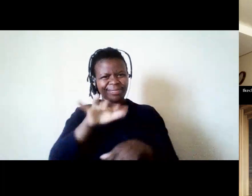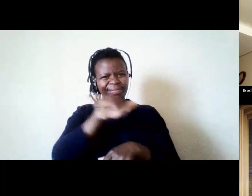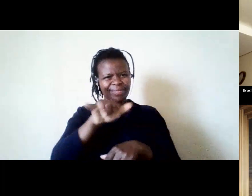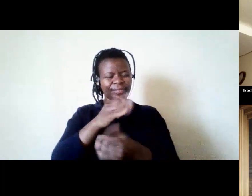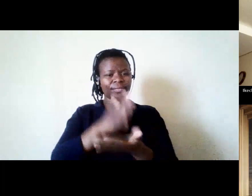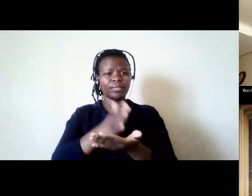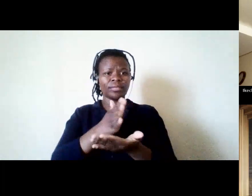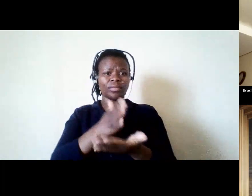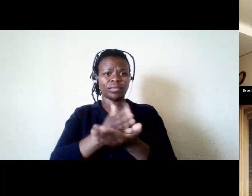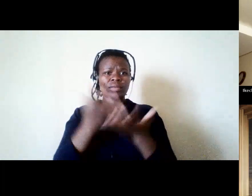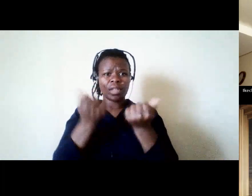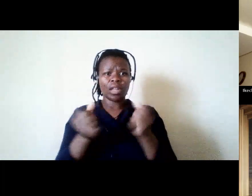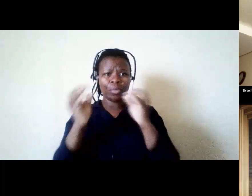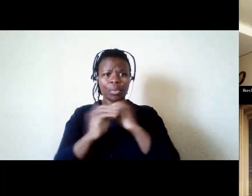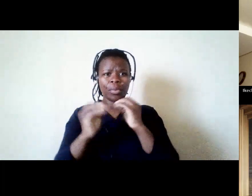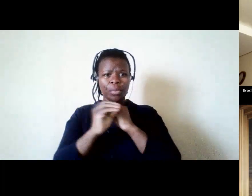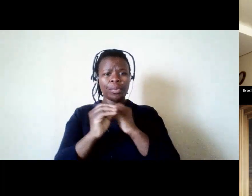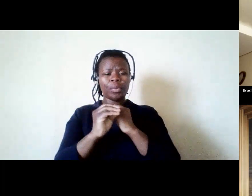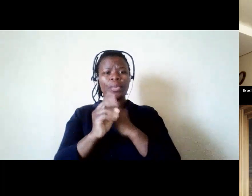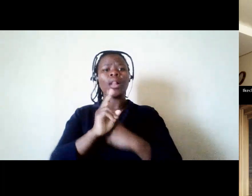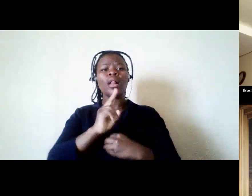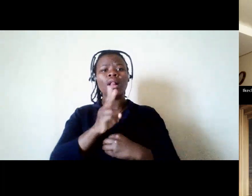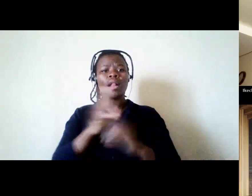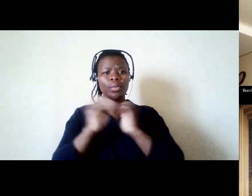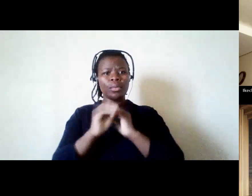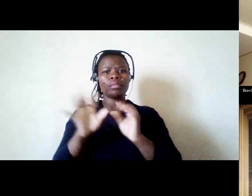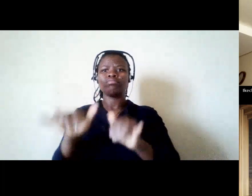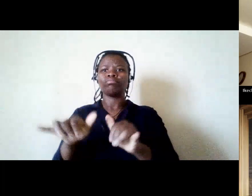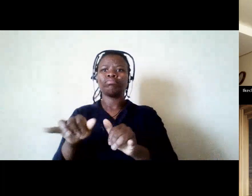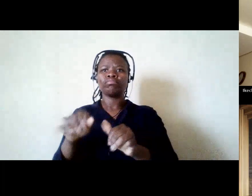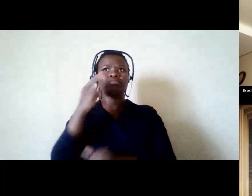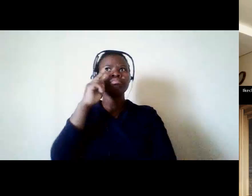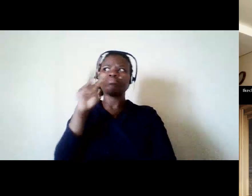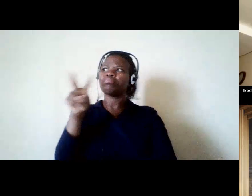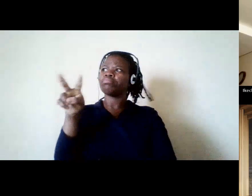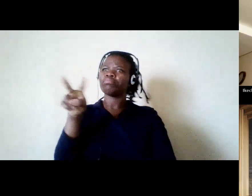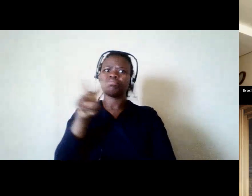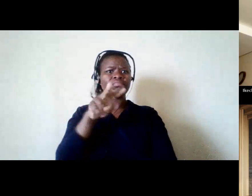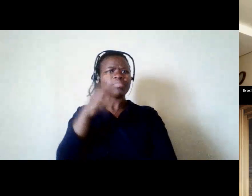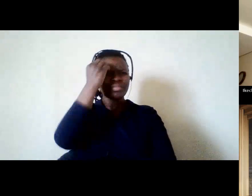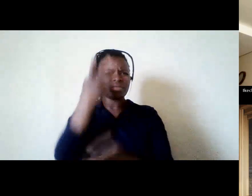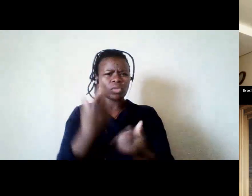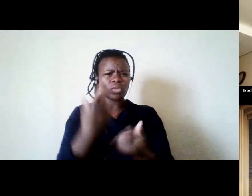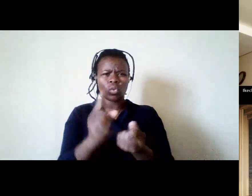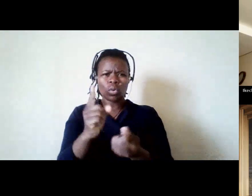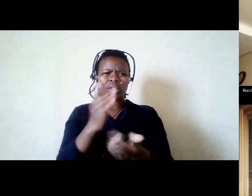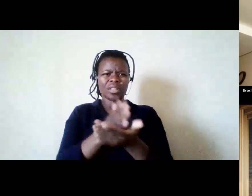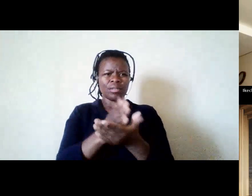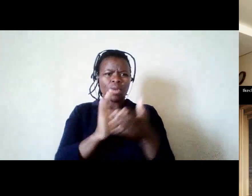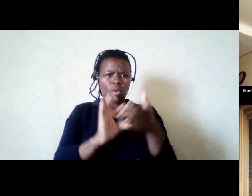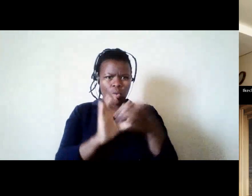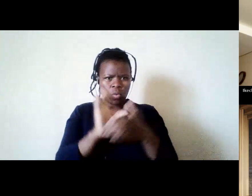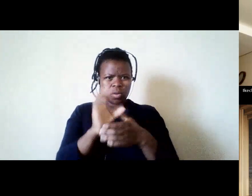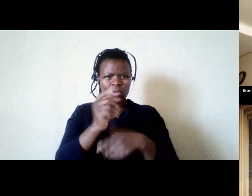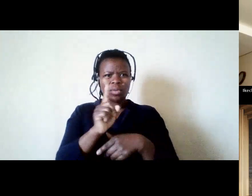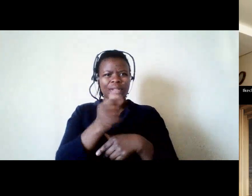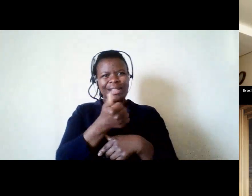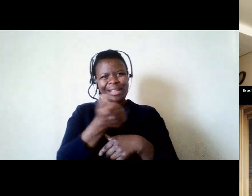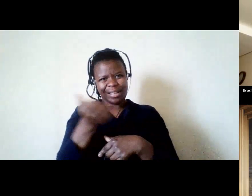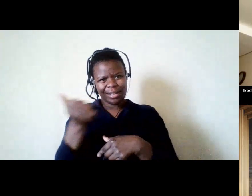nonverbal, is just sitting there staring into the walls, not knowing what to do. It then causes other,